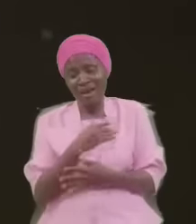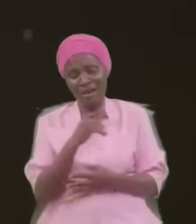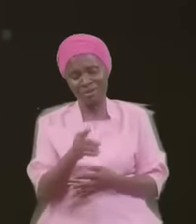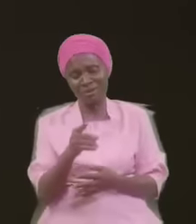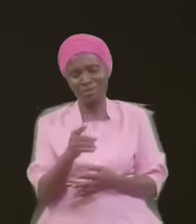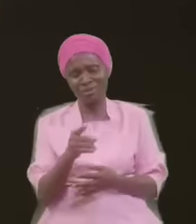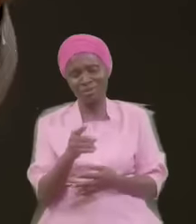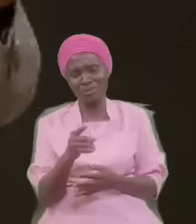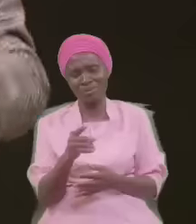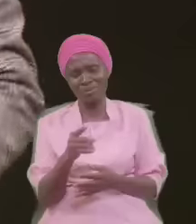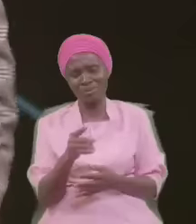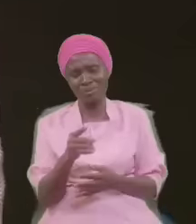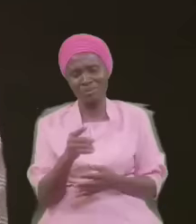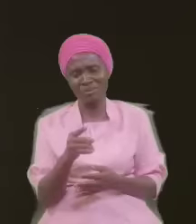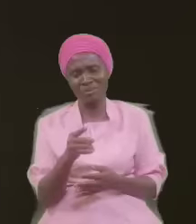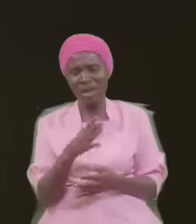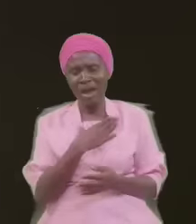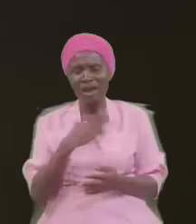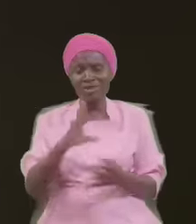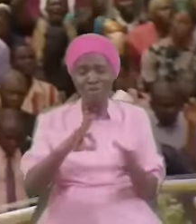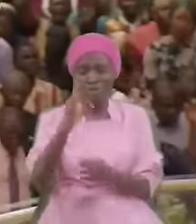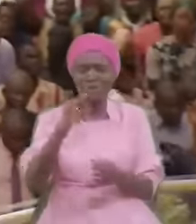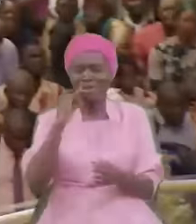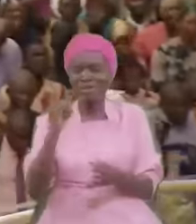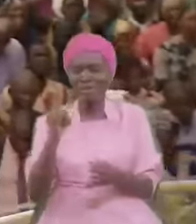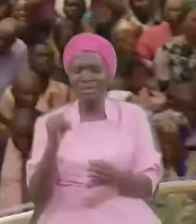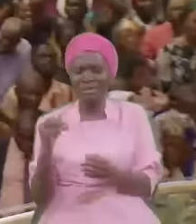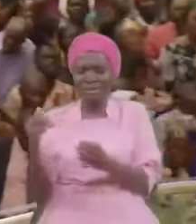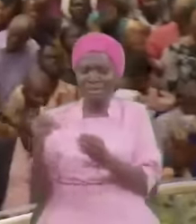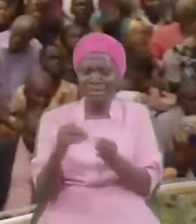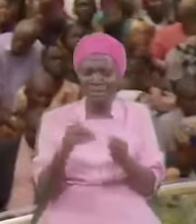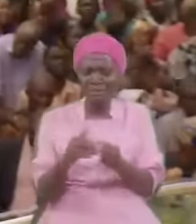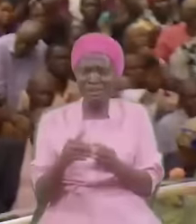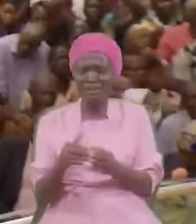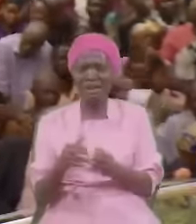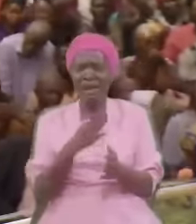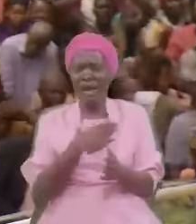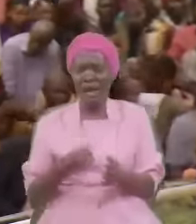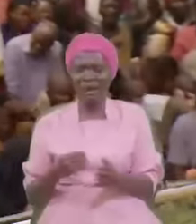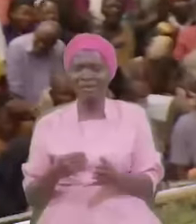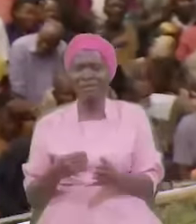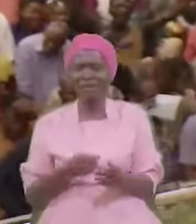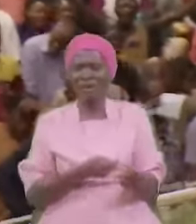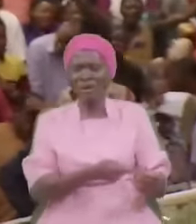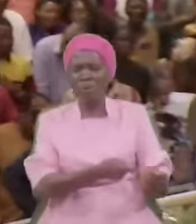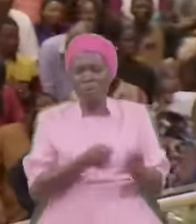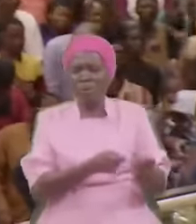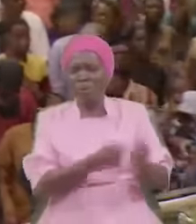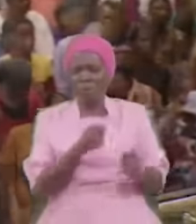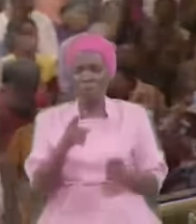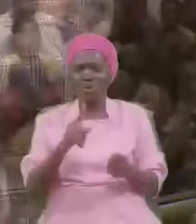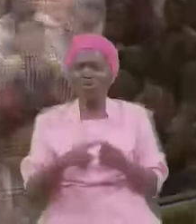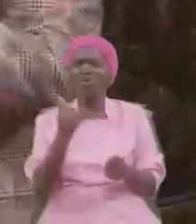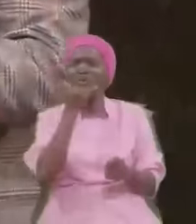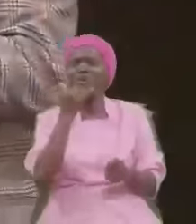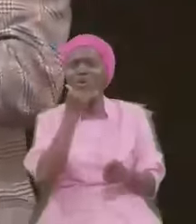in a direction you don't want to go in life. And you say, I have no power